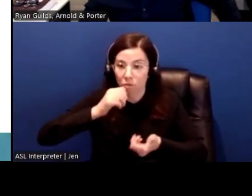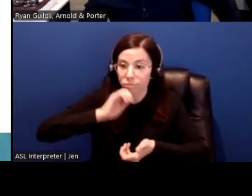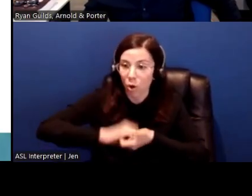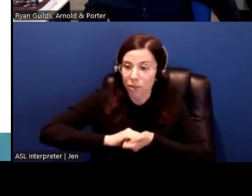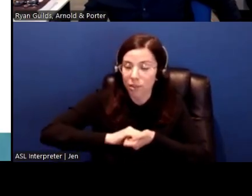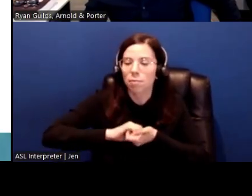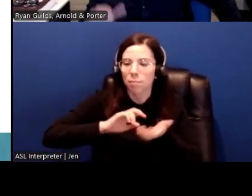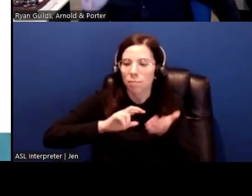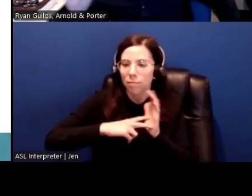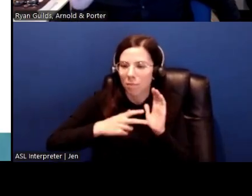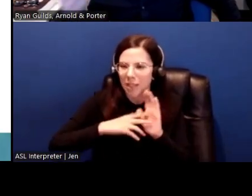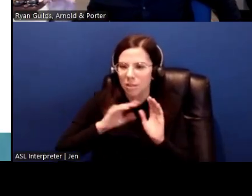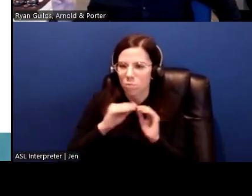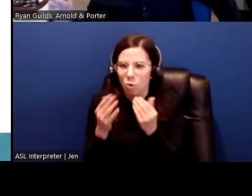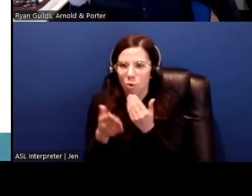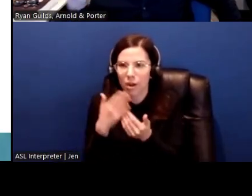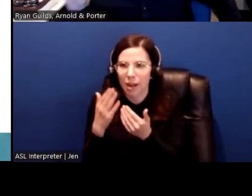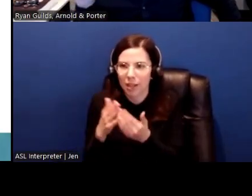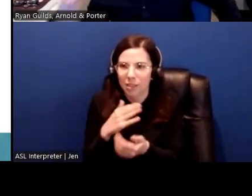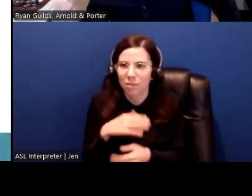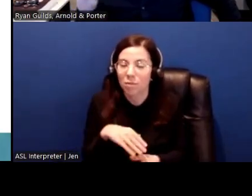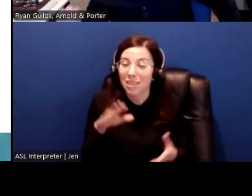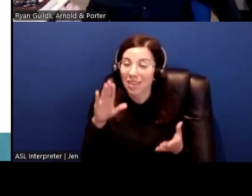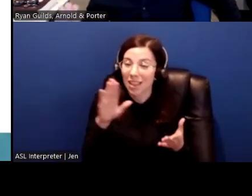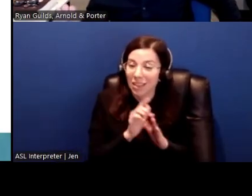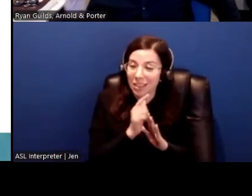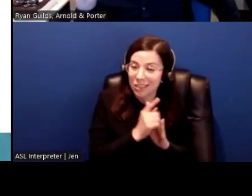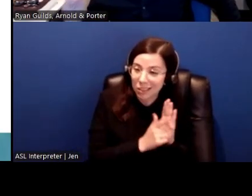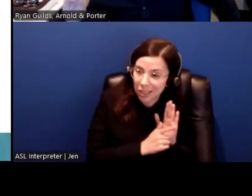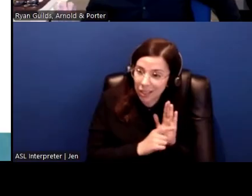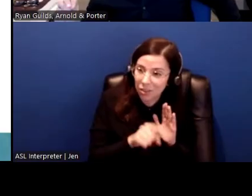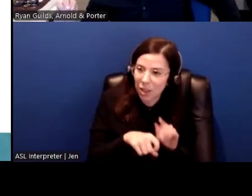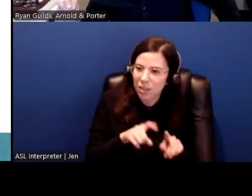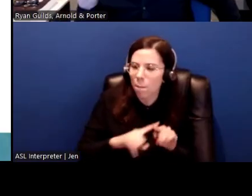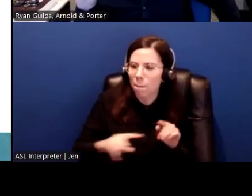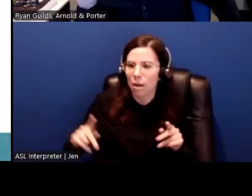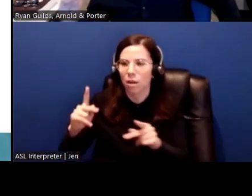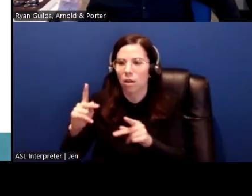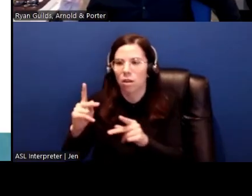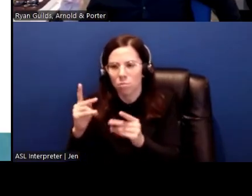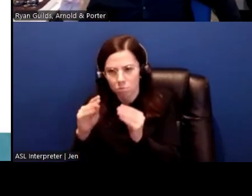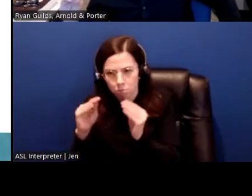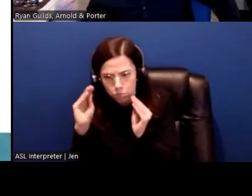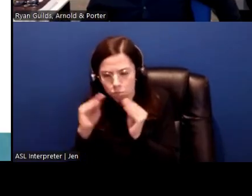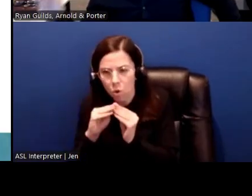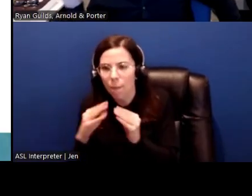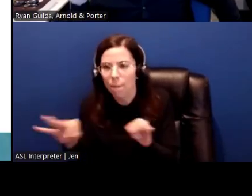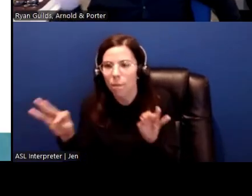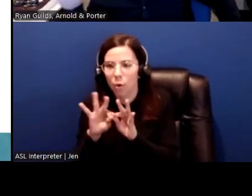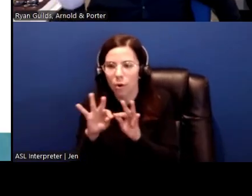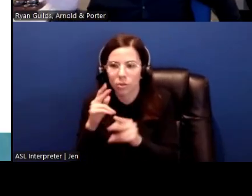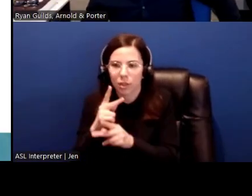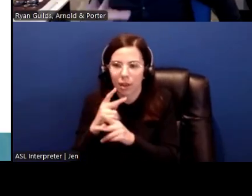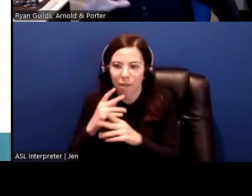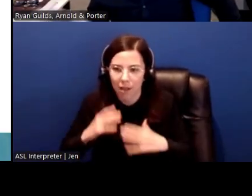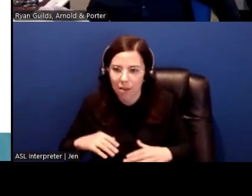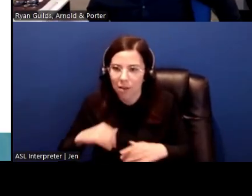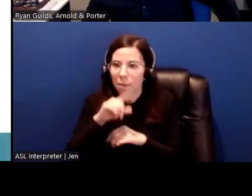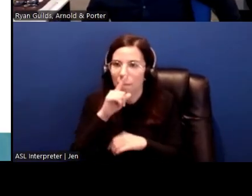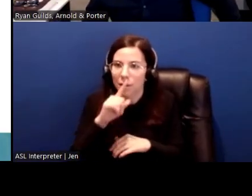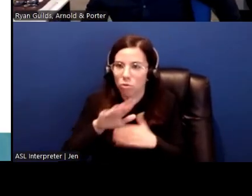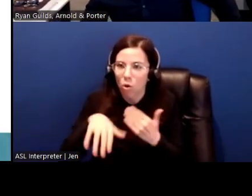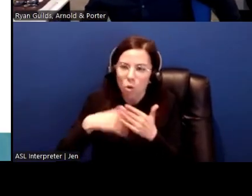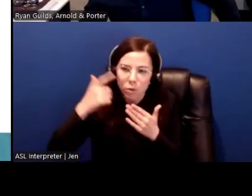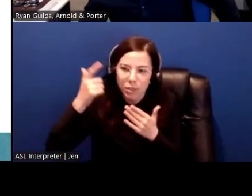of the least legal but most important things to take care of when you're representing your client, which is to make sure that those